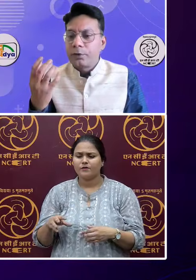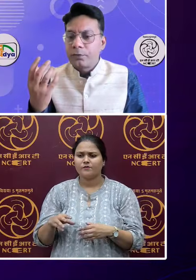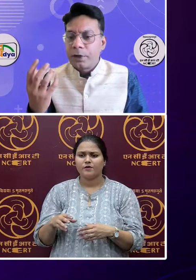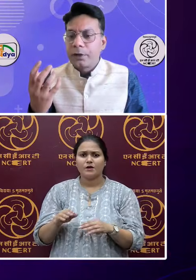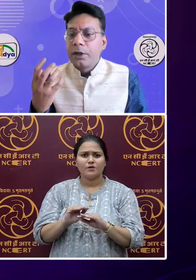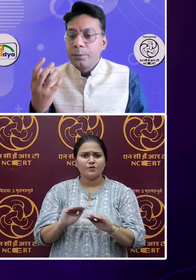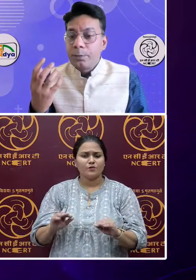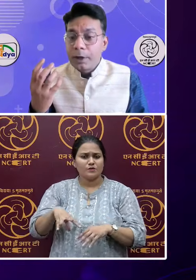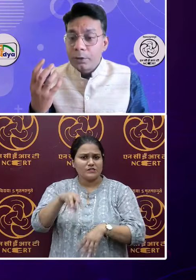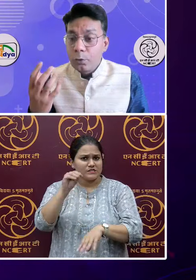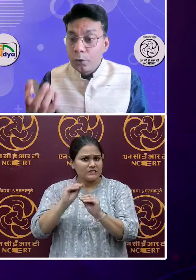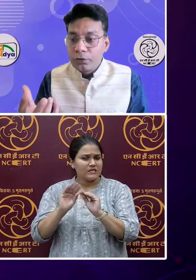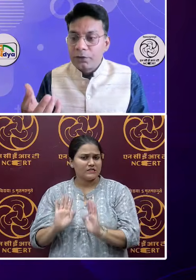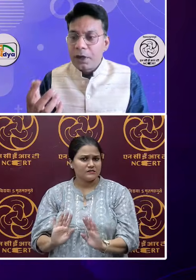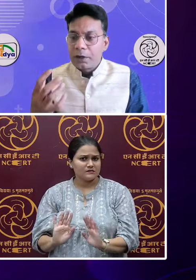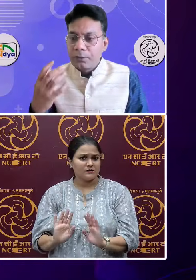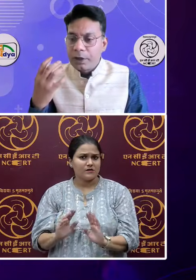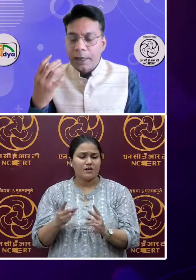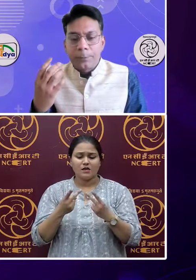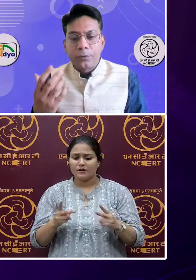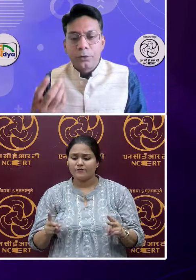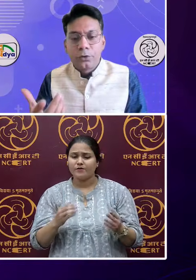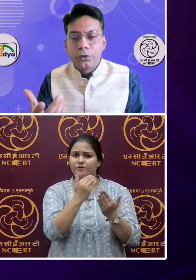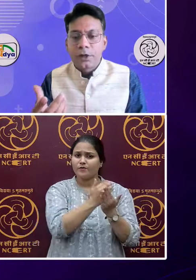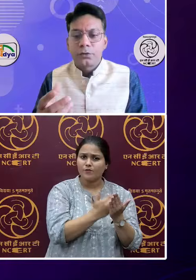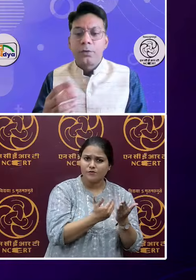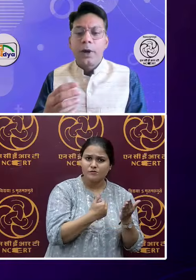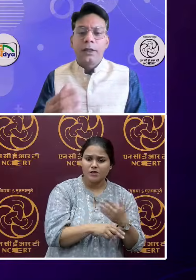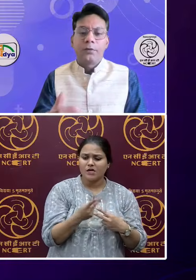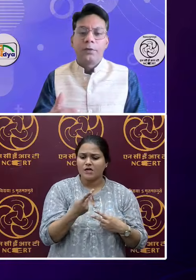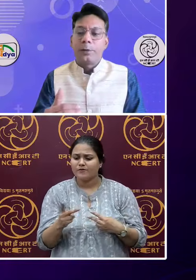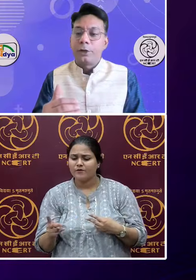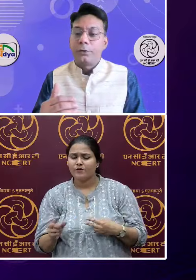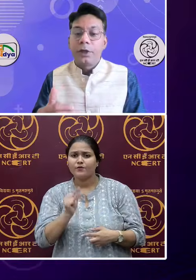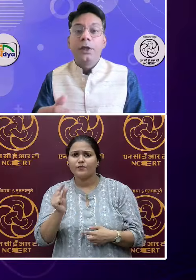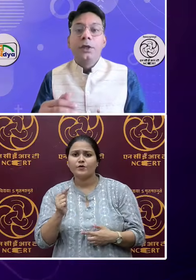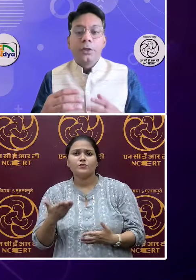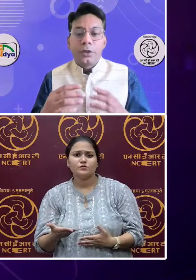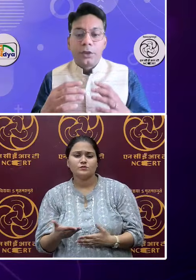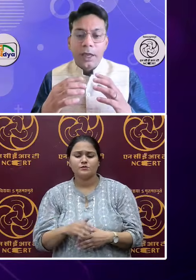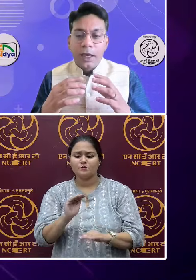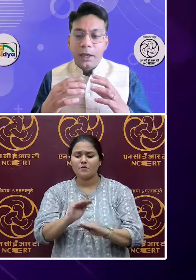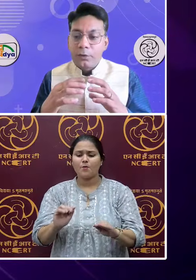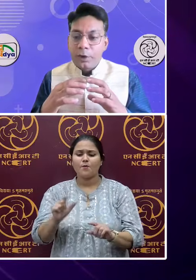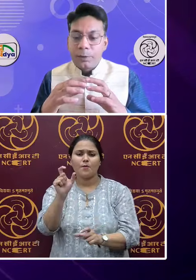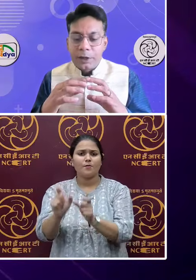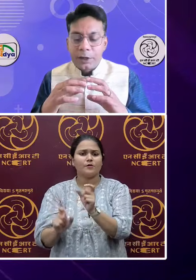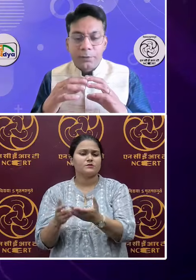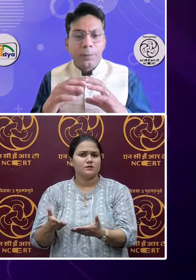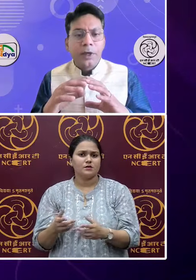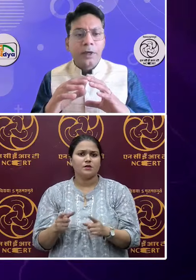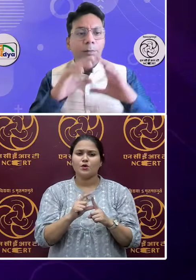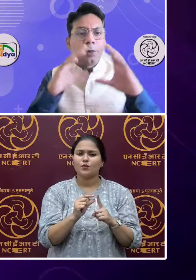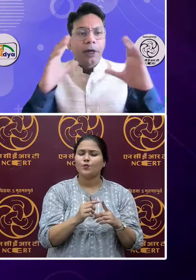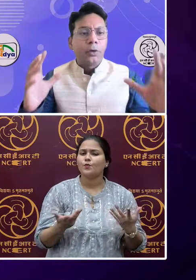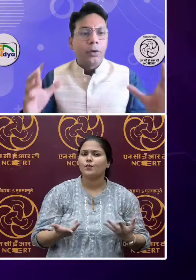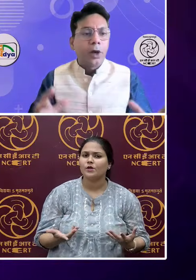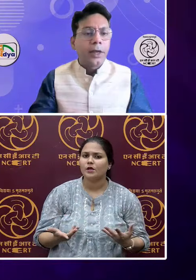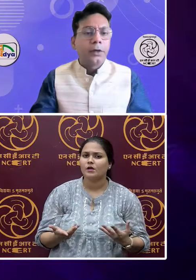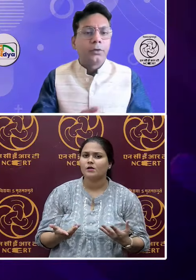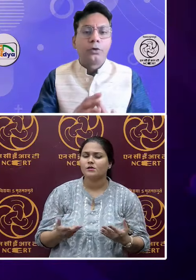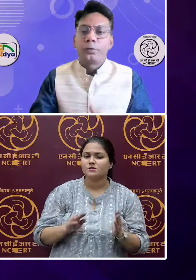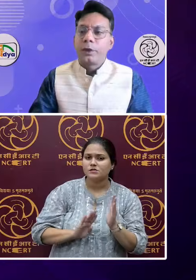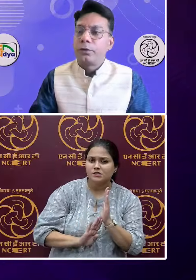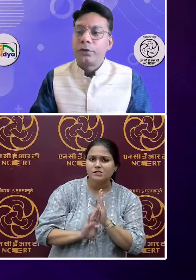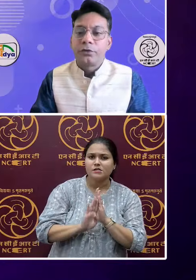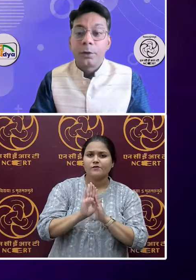type of different courses or different type of users. So what they will be doing, they will be developing complete